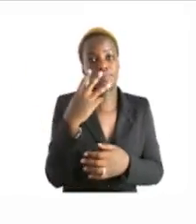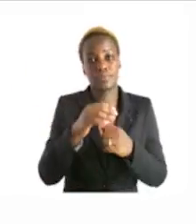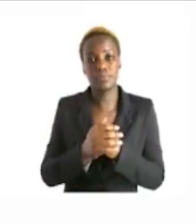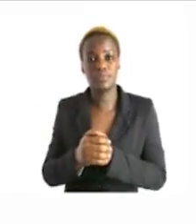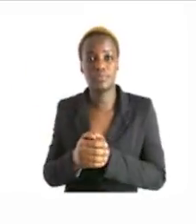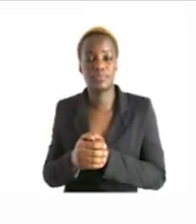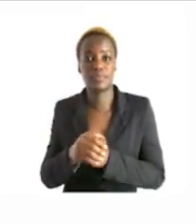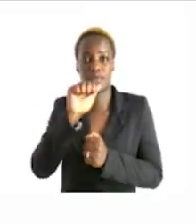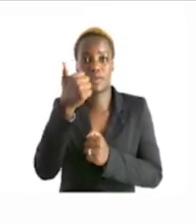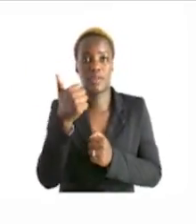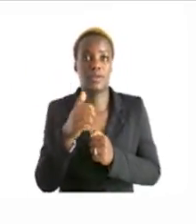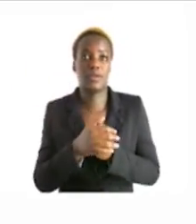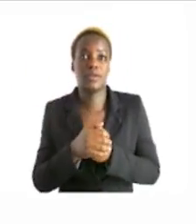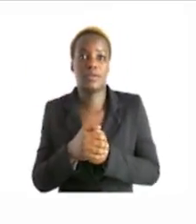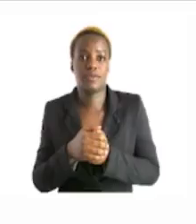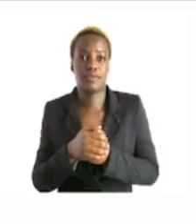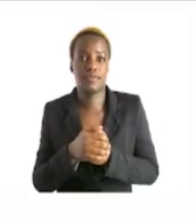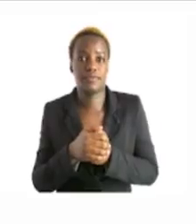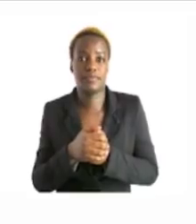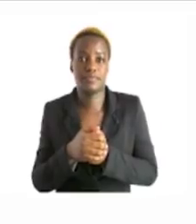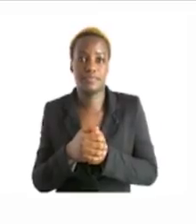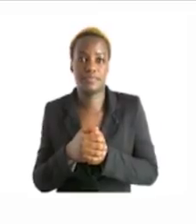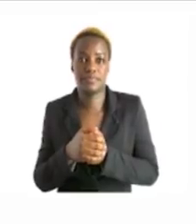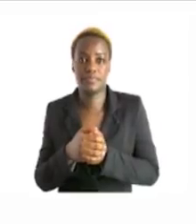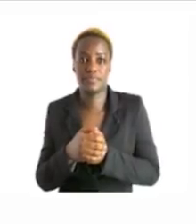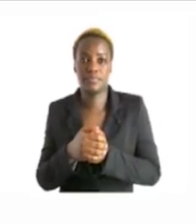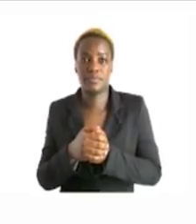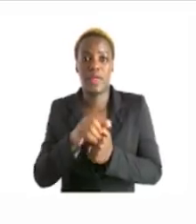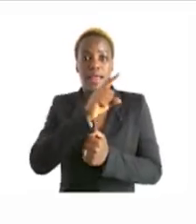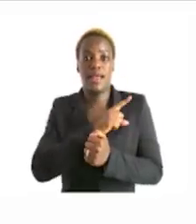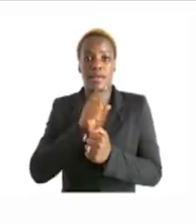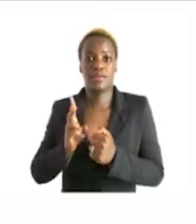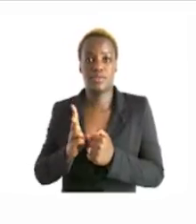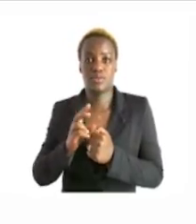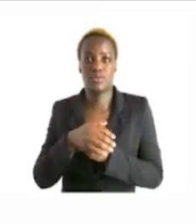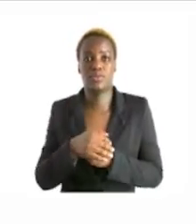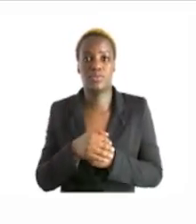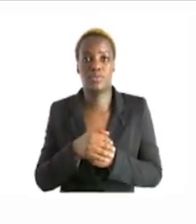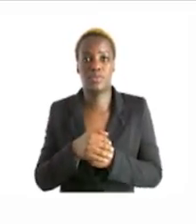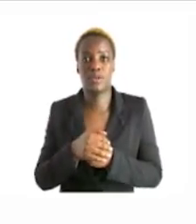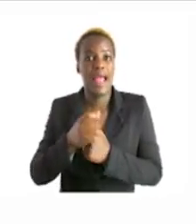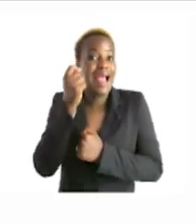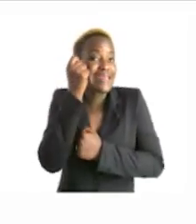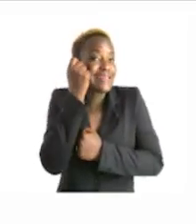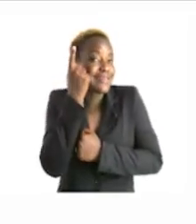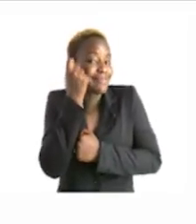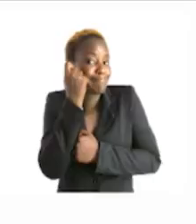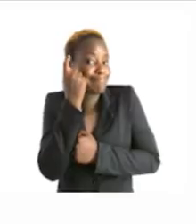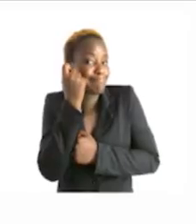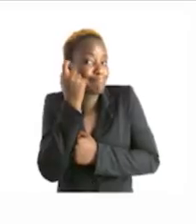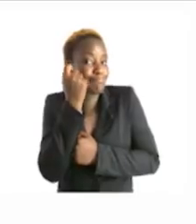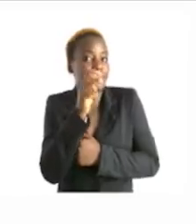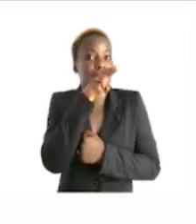another one sure let us have number 12 understand let us quickly